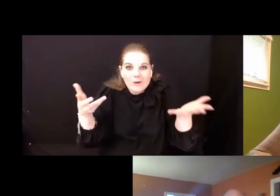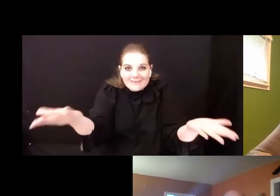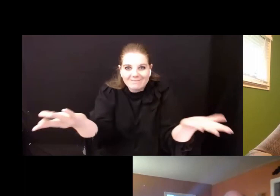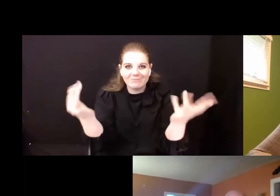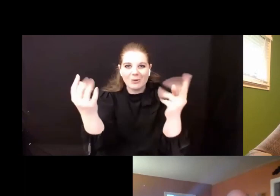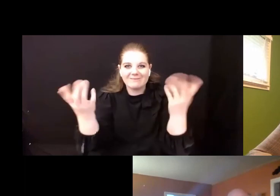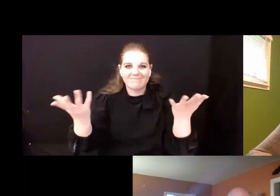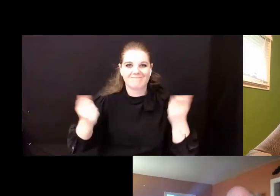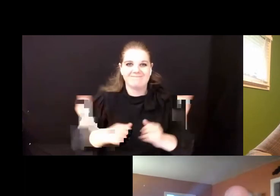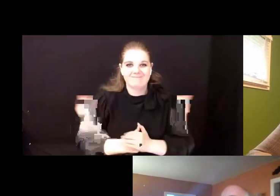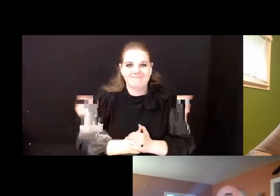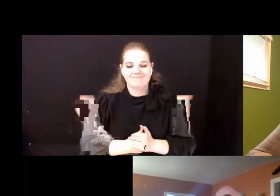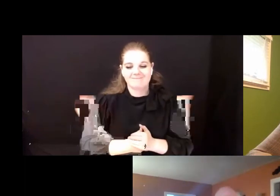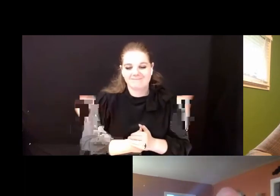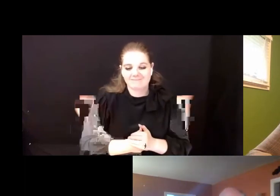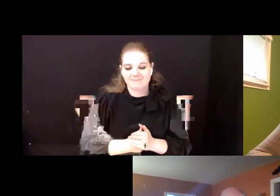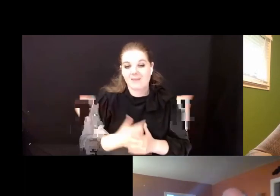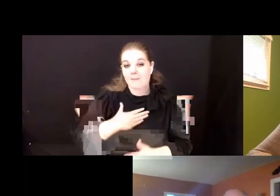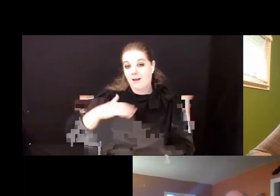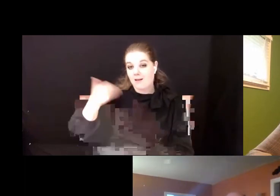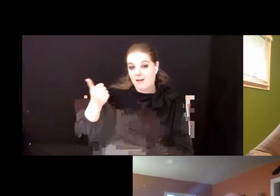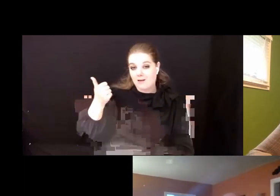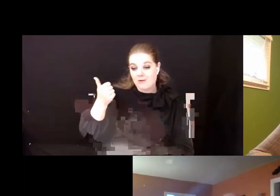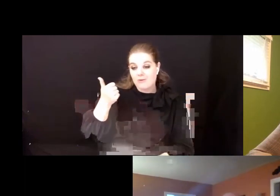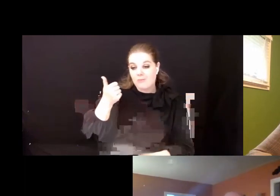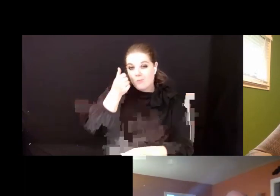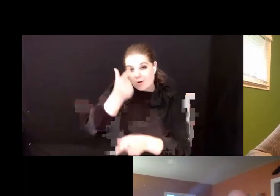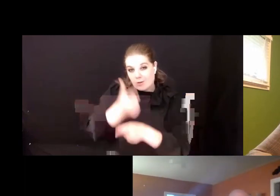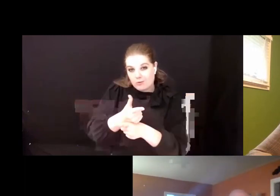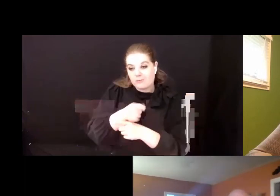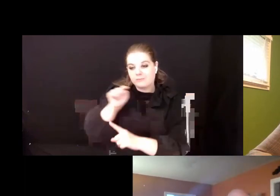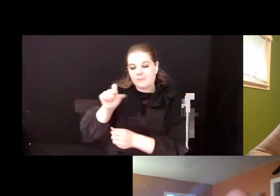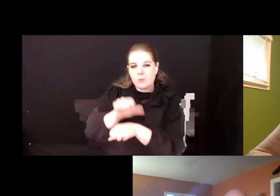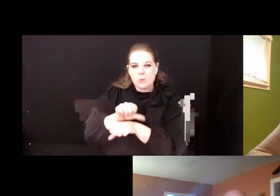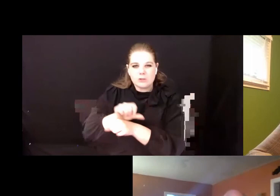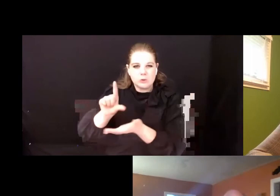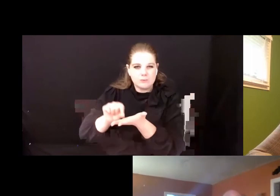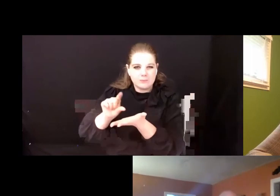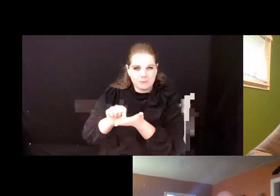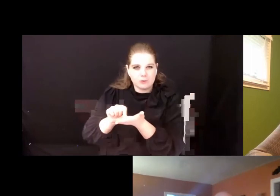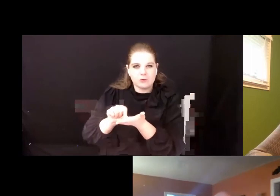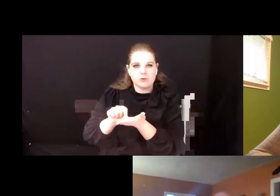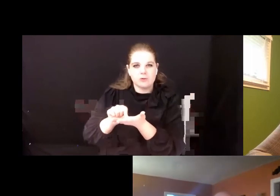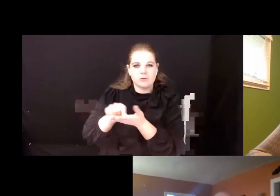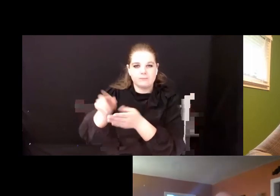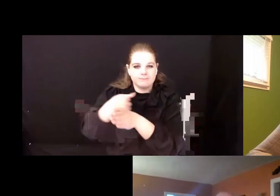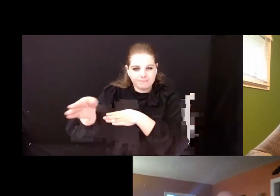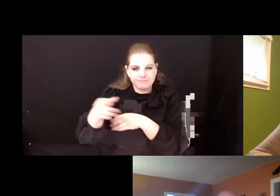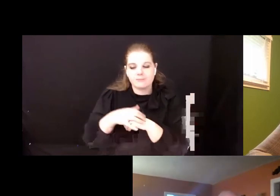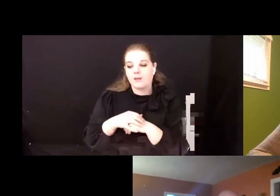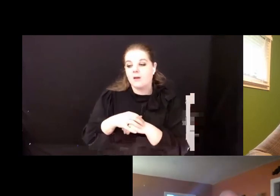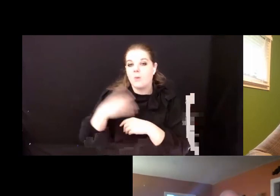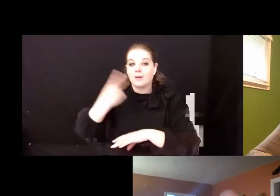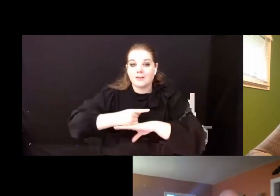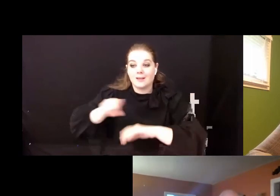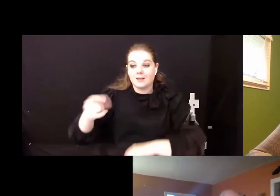you know, my younger brother works in the newspaper industry. He called me up one day and